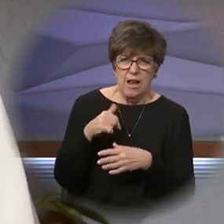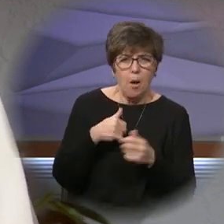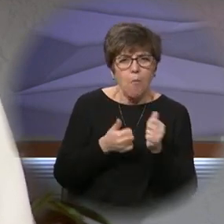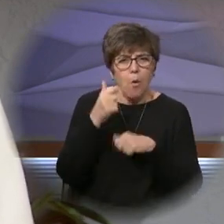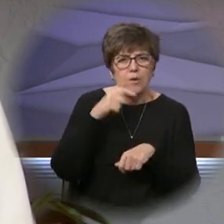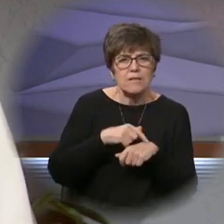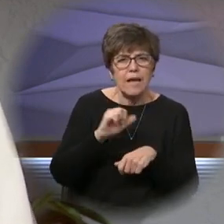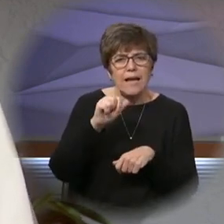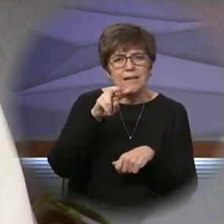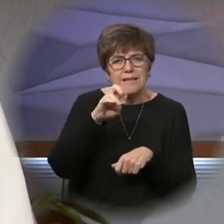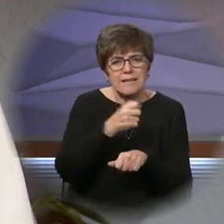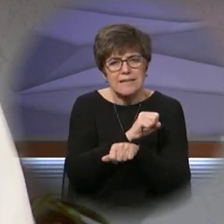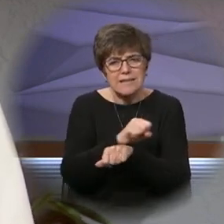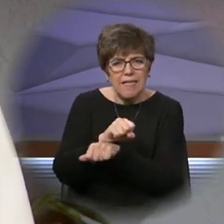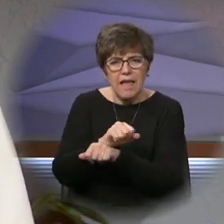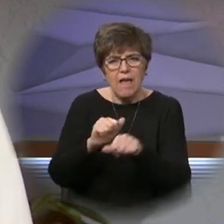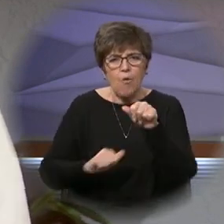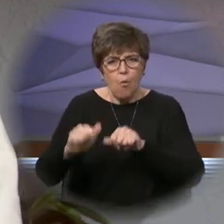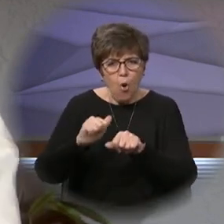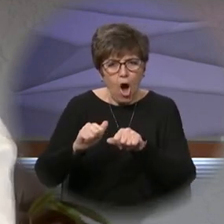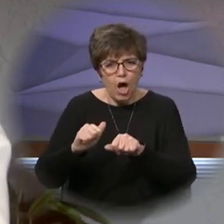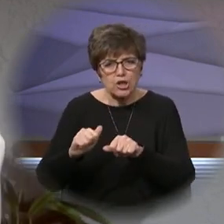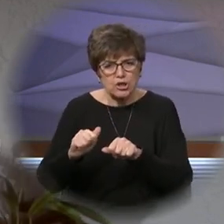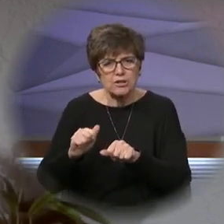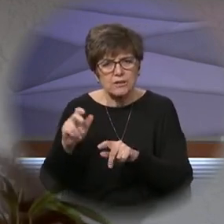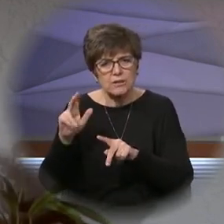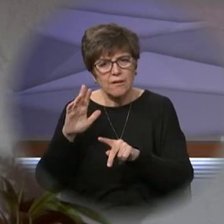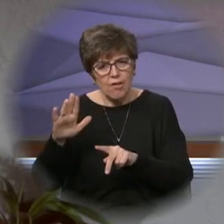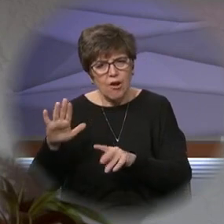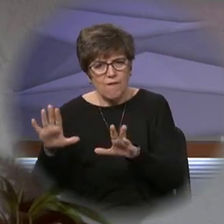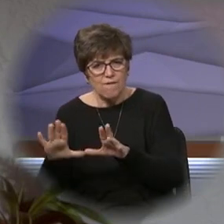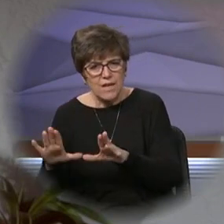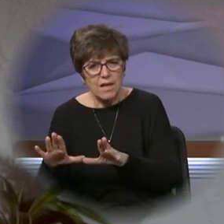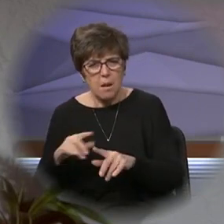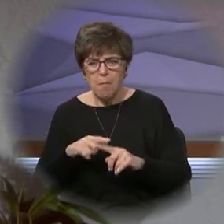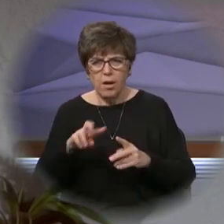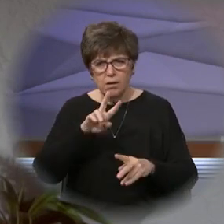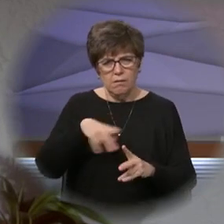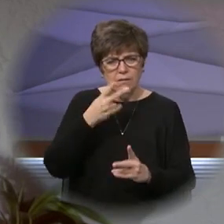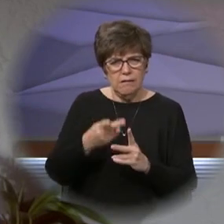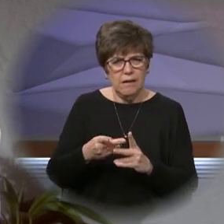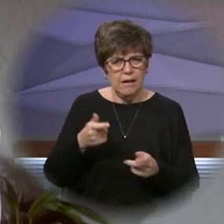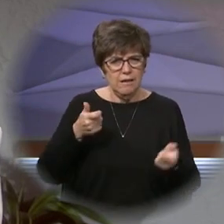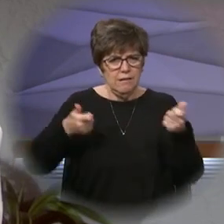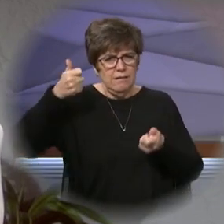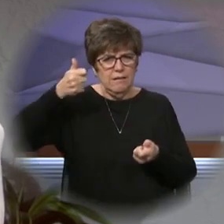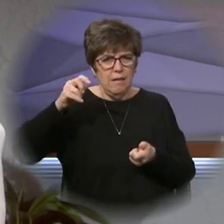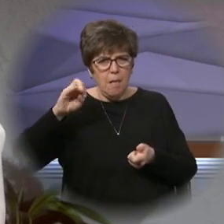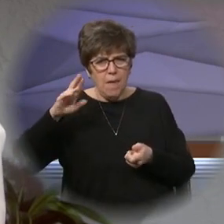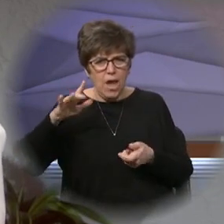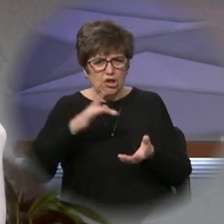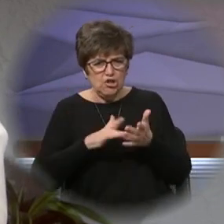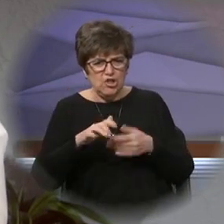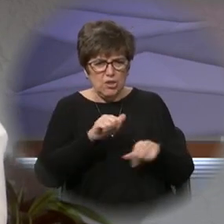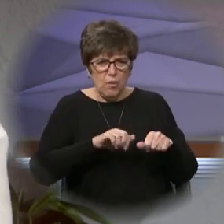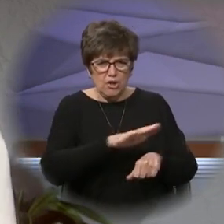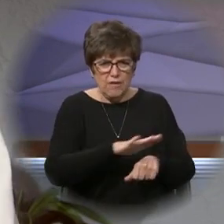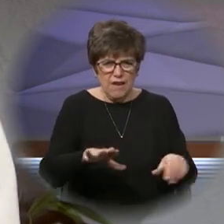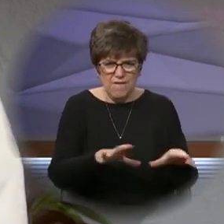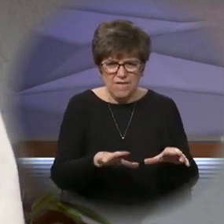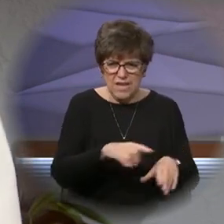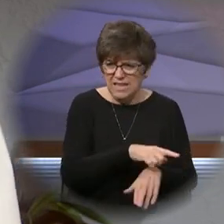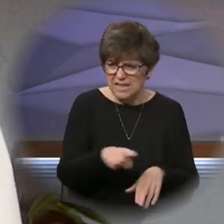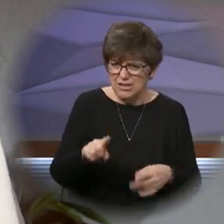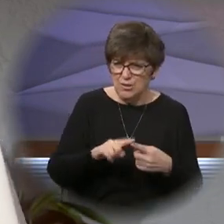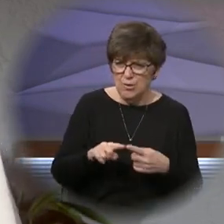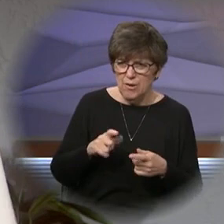at a table their feet. But here the master, Jesus Christ, was doing just that. And knowing that it was probably difficult for those